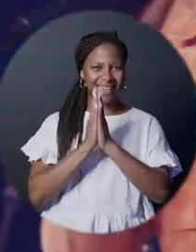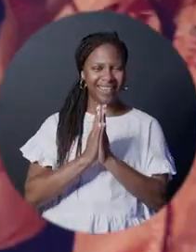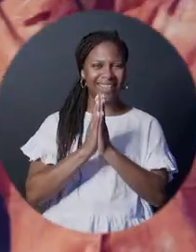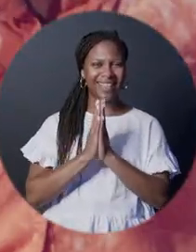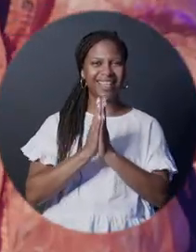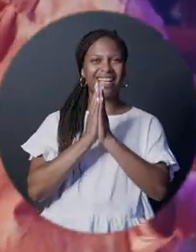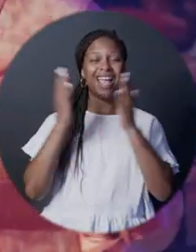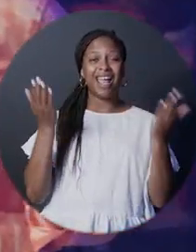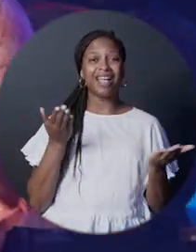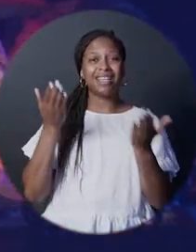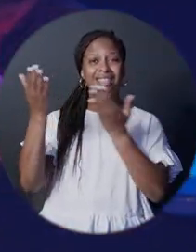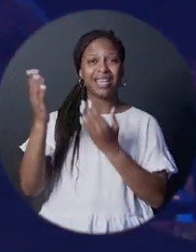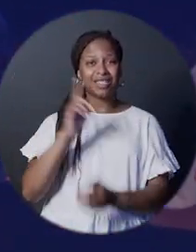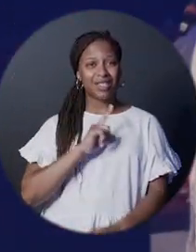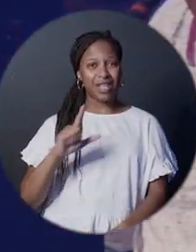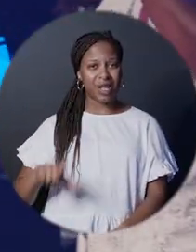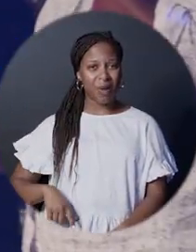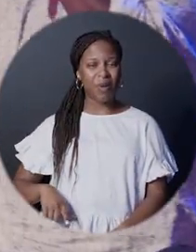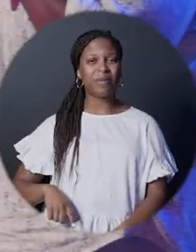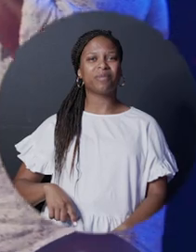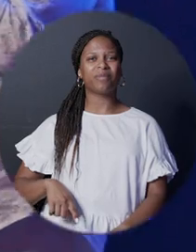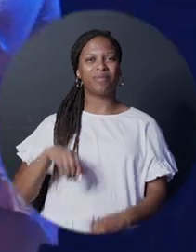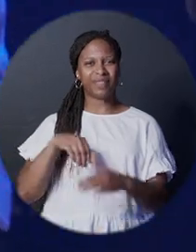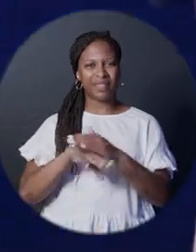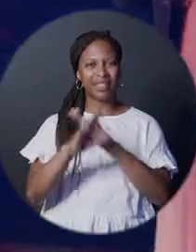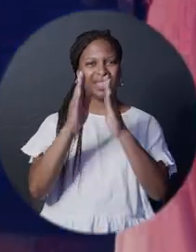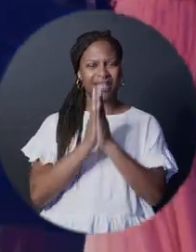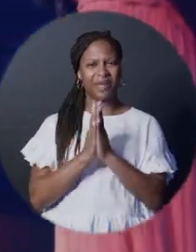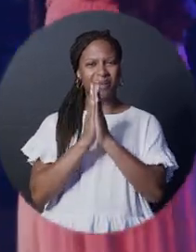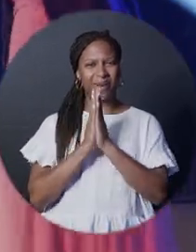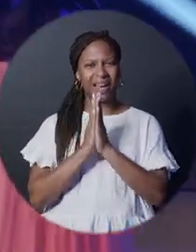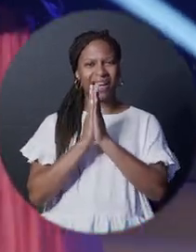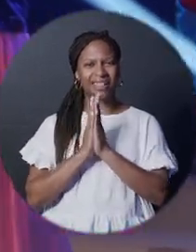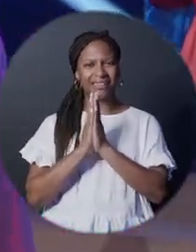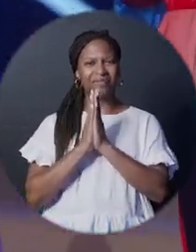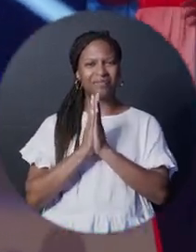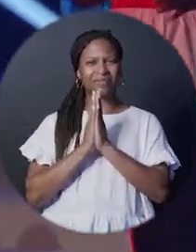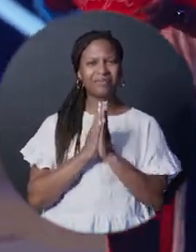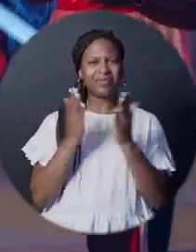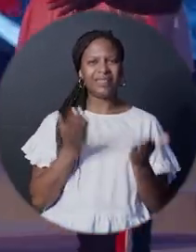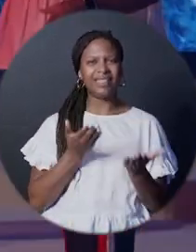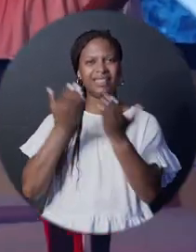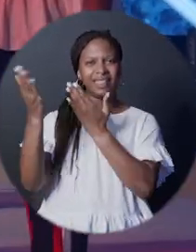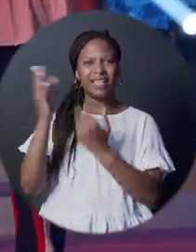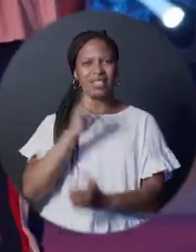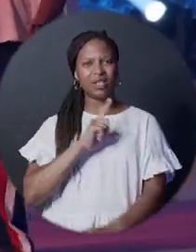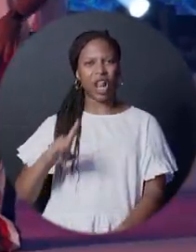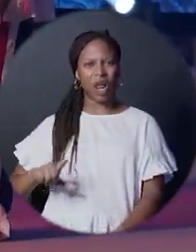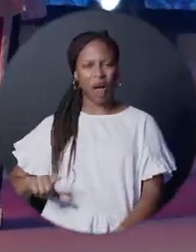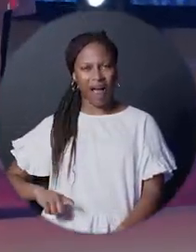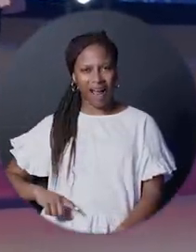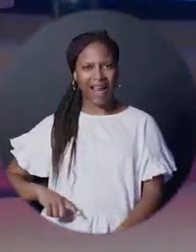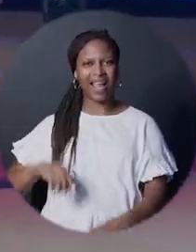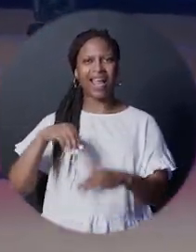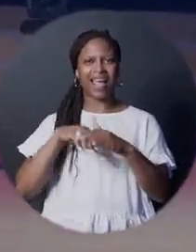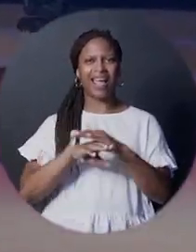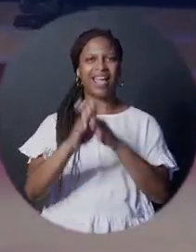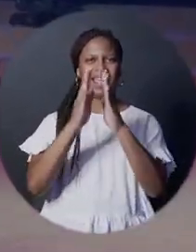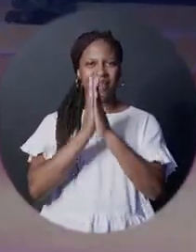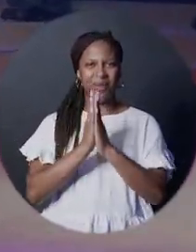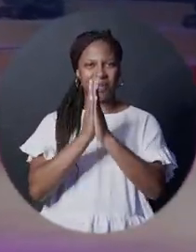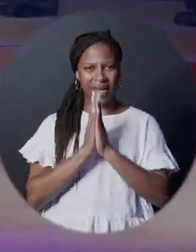In prayer. Say, take it to the Lord. Take it to the Lord. In prayer. Say, take it to the Lord.